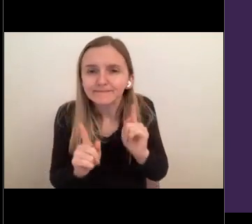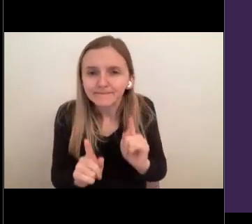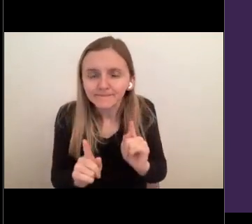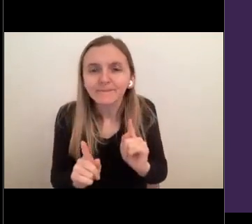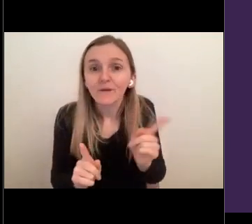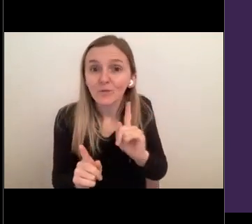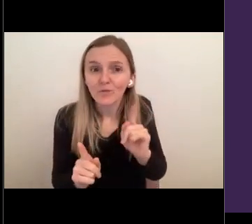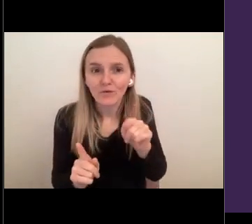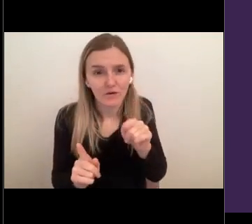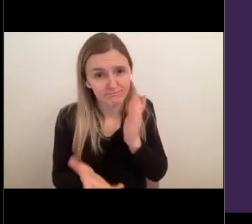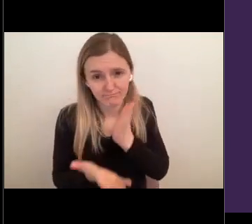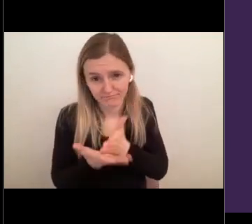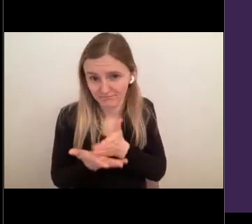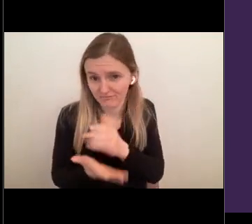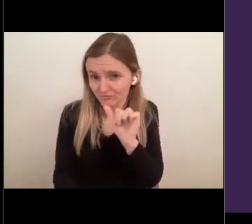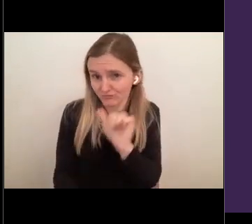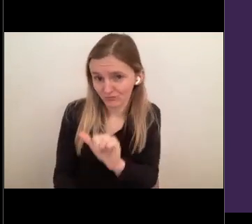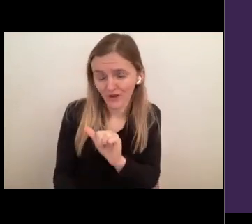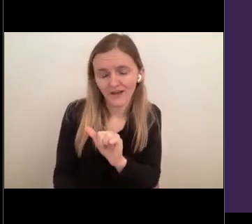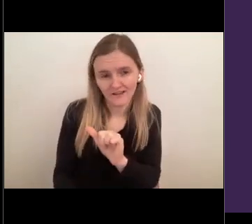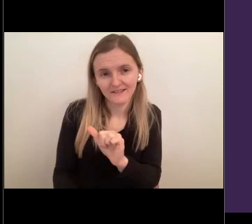to be careful that